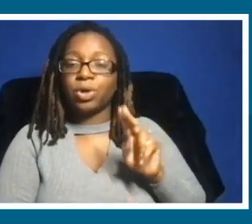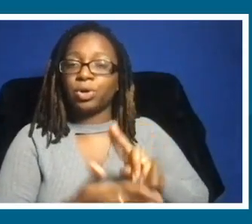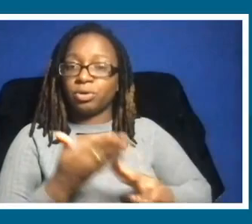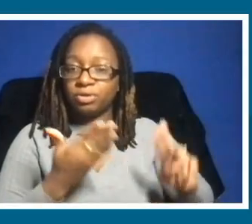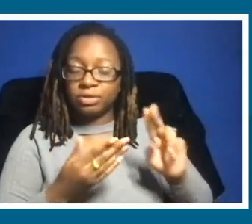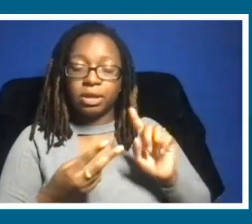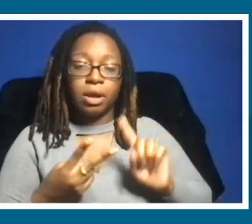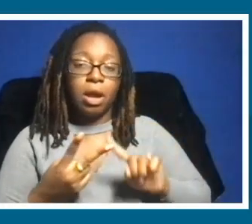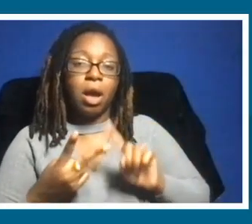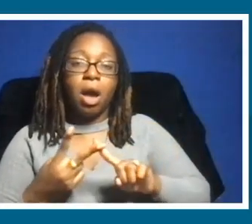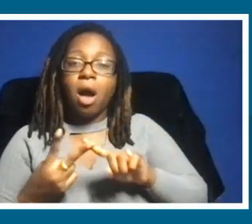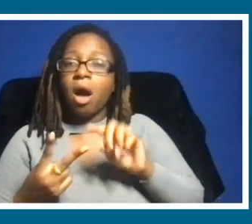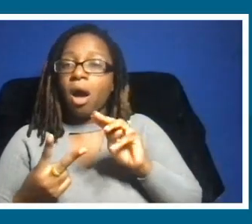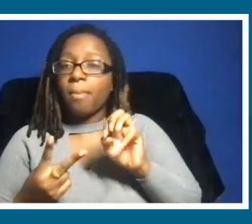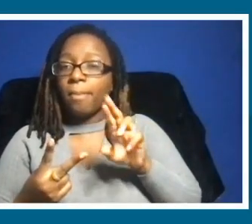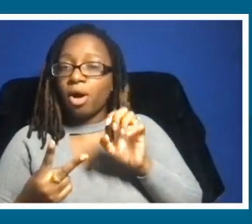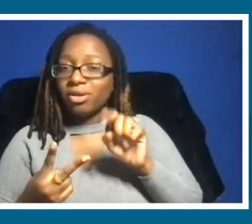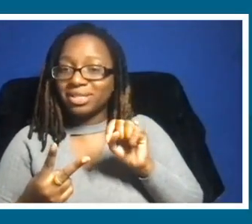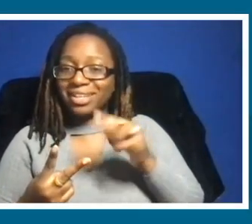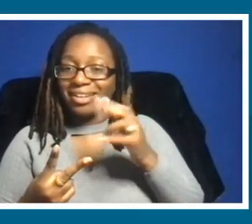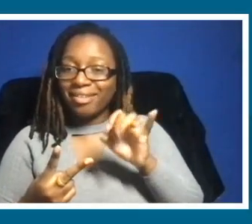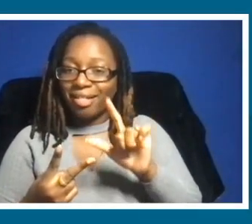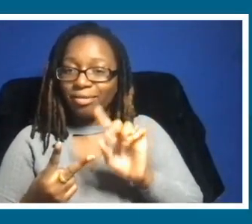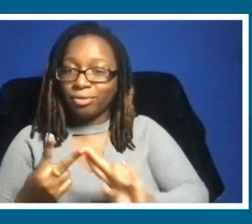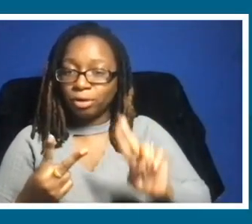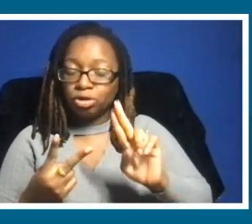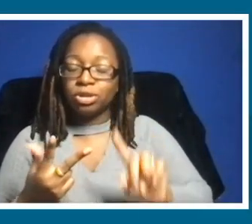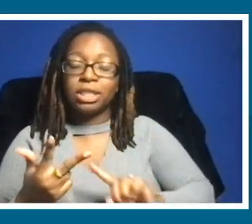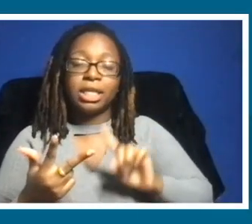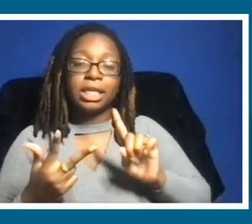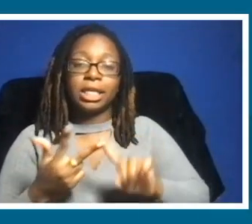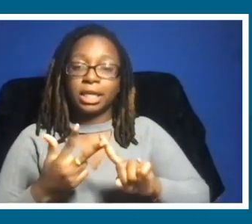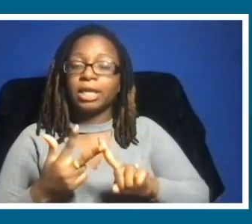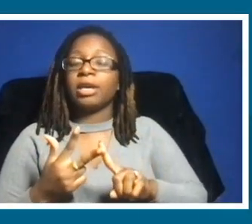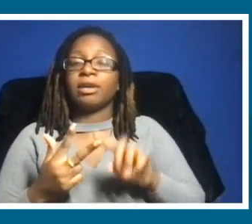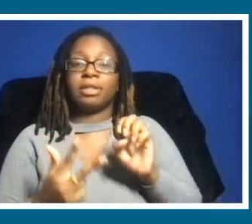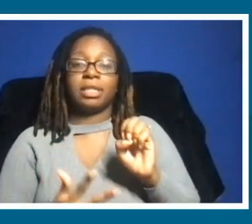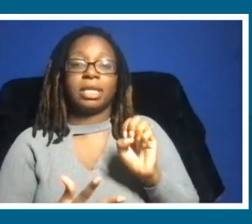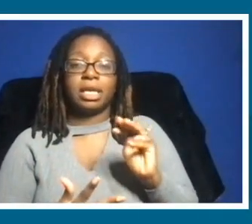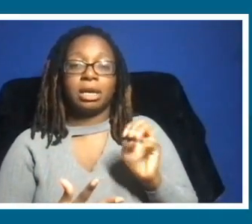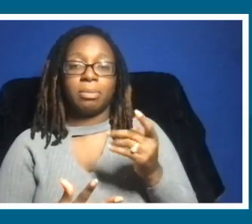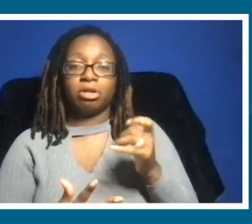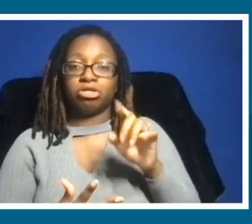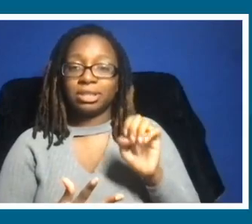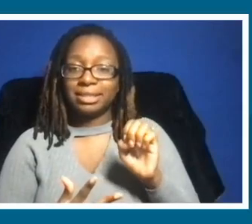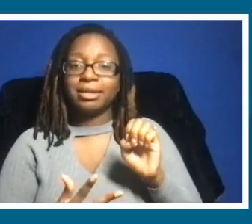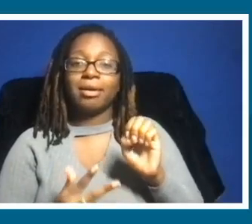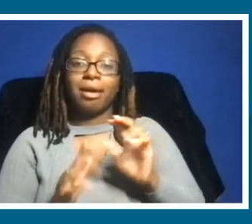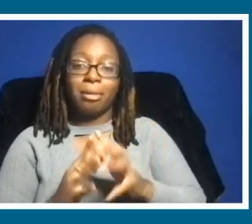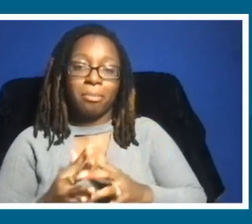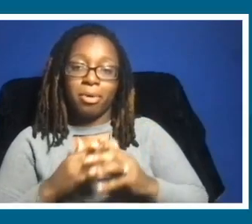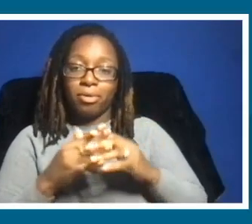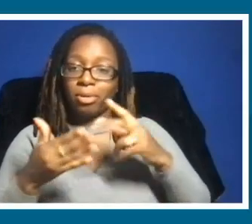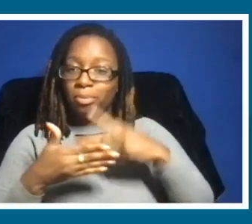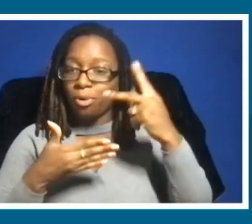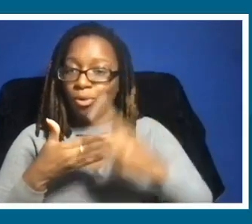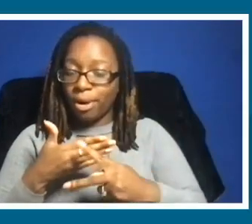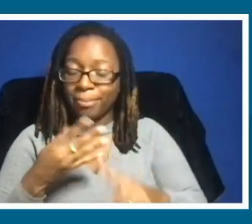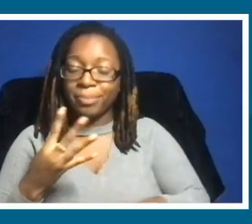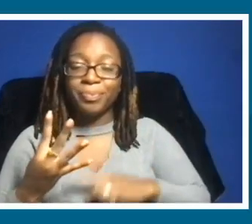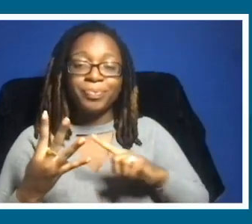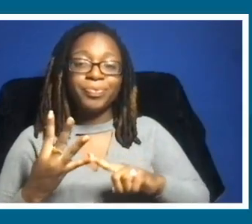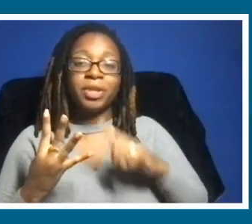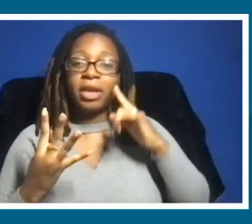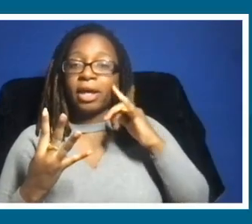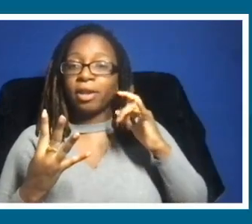University, the Emerging America Program at the Collaborative for Educational Services, and the California History